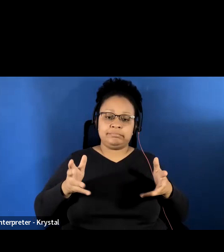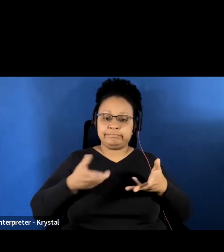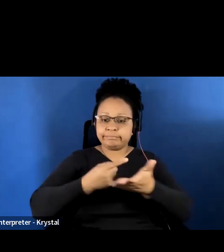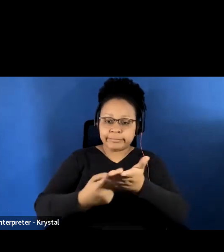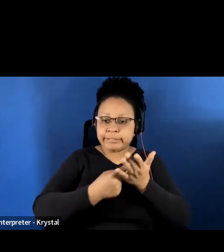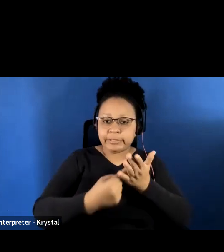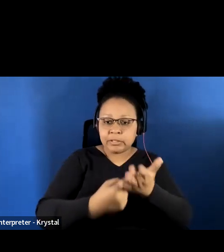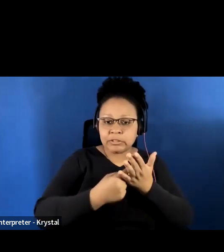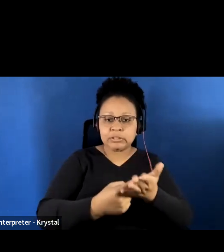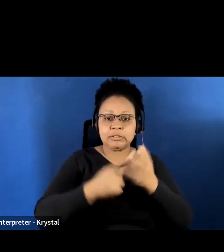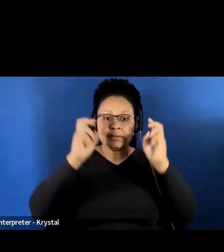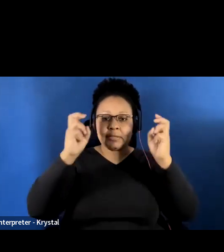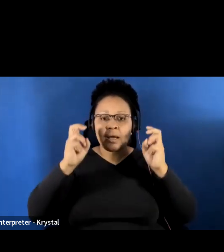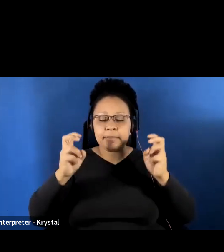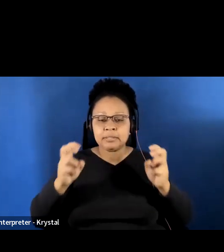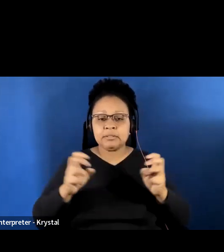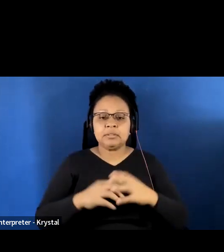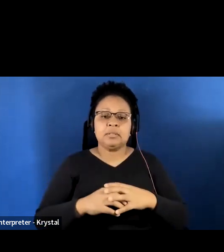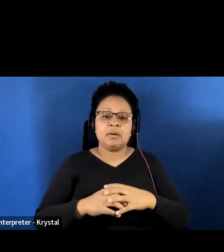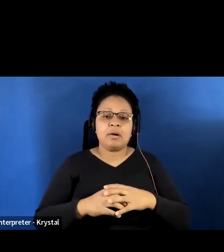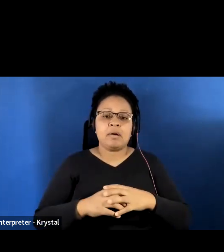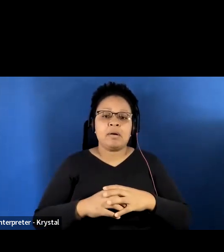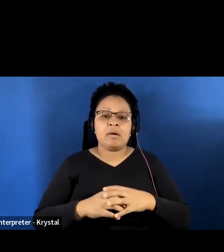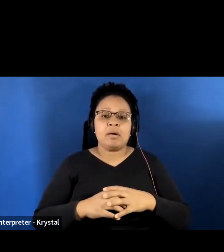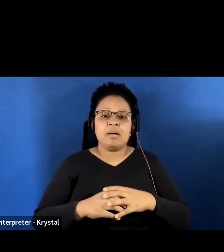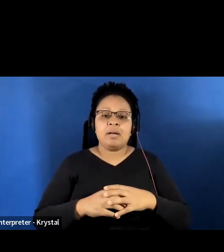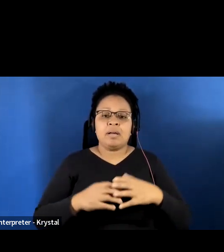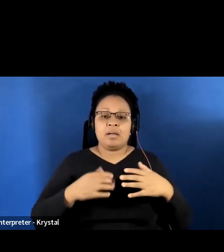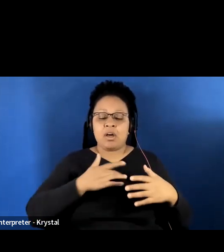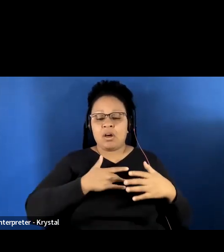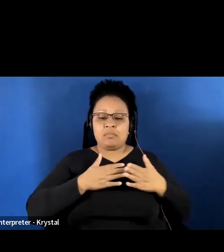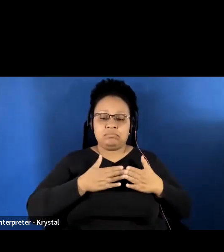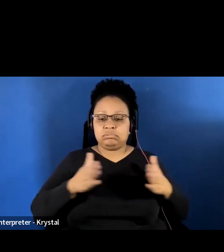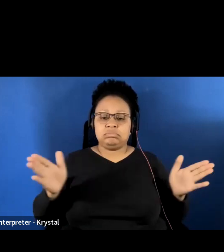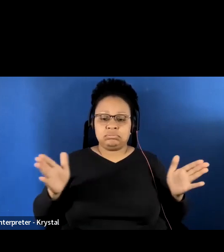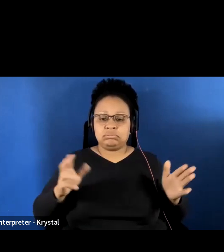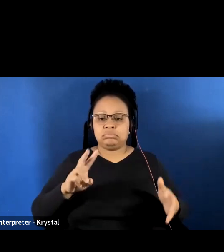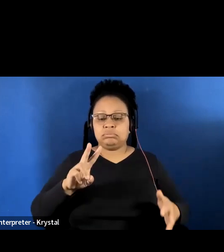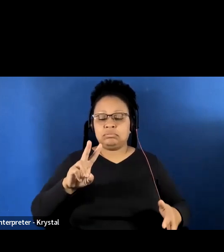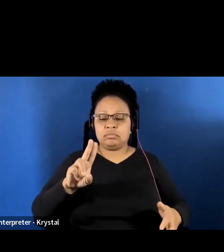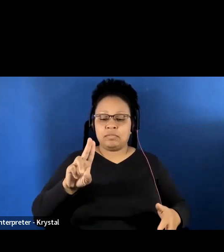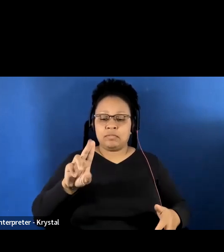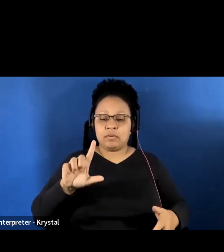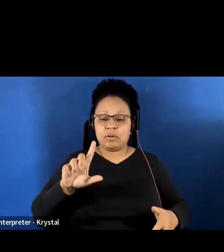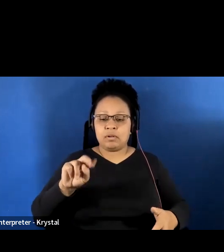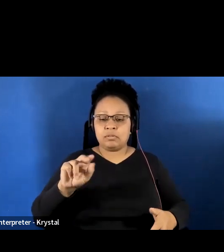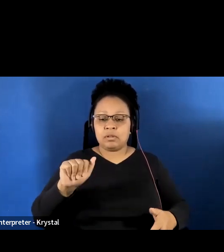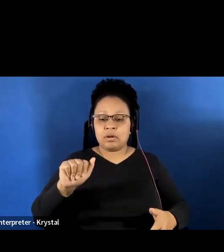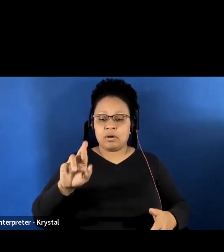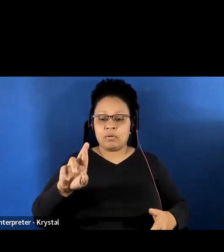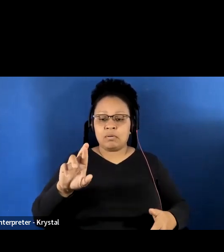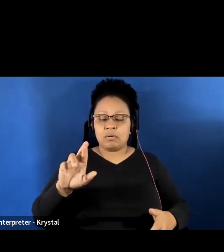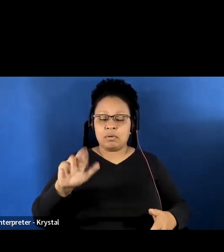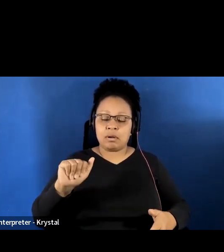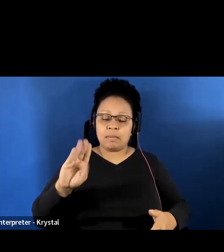discussions and topics, possibly. Vulnerability is a universal human emotion, and we feel it